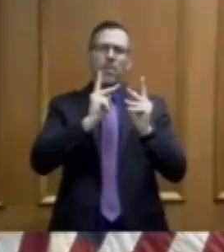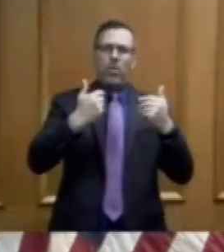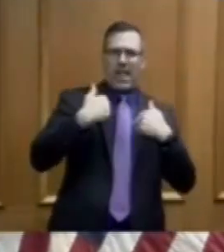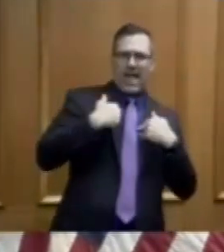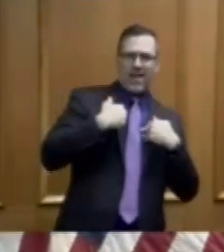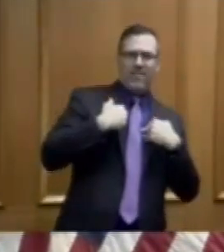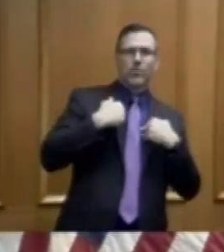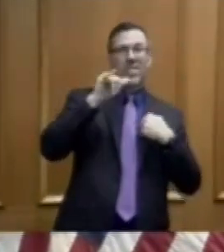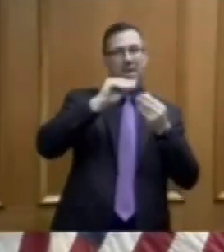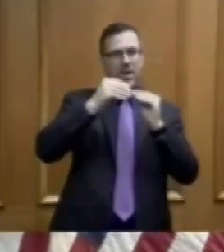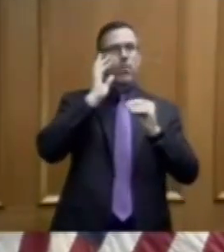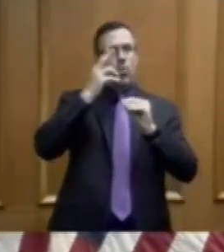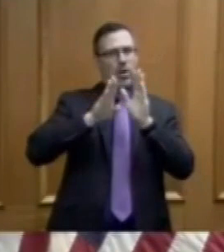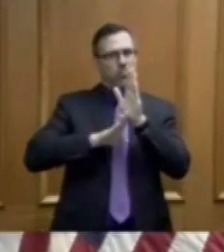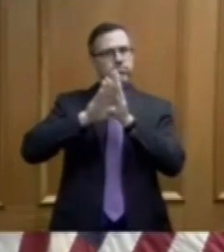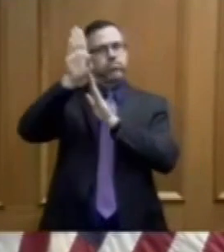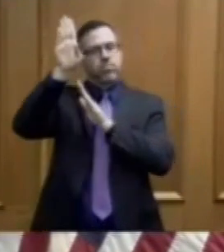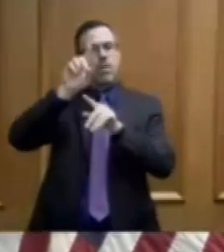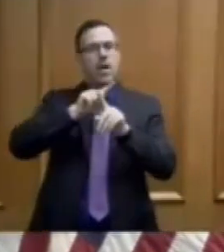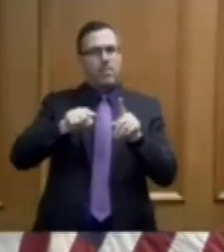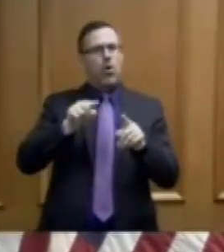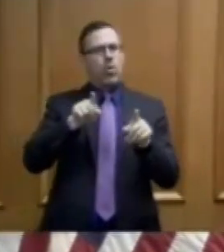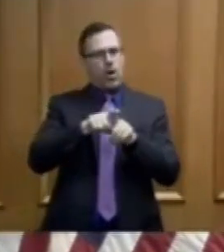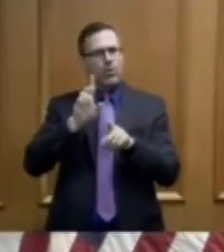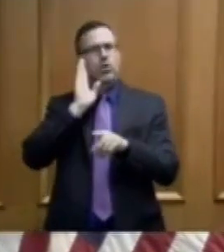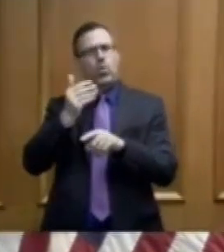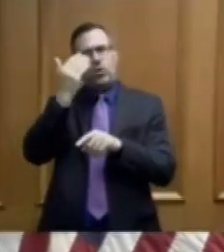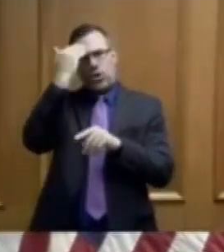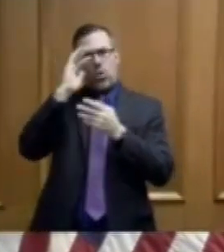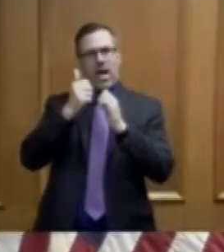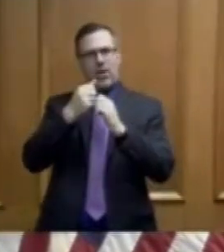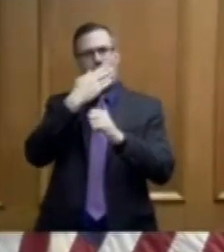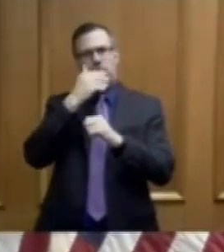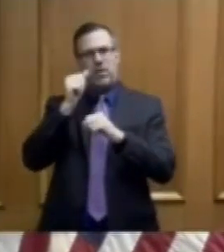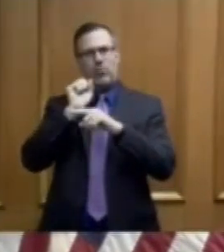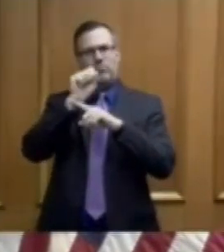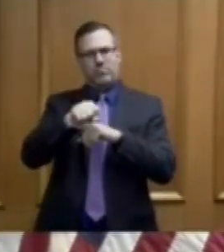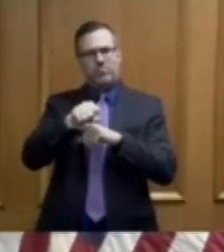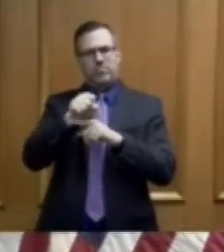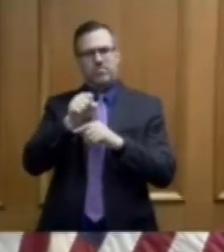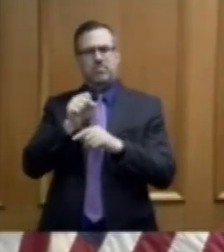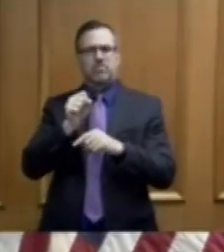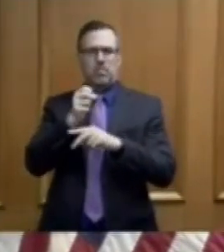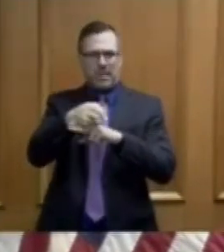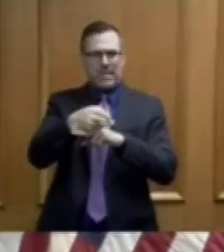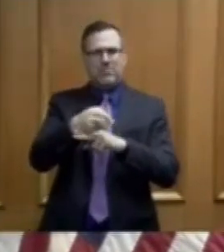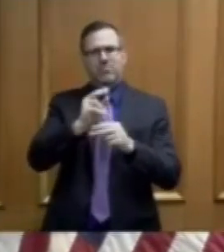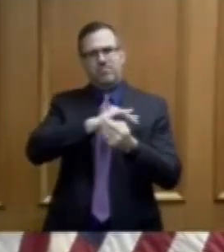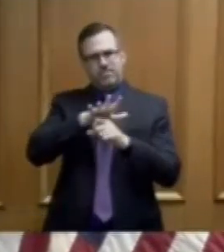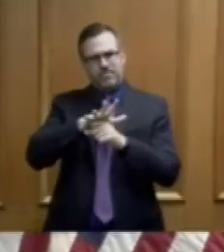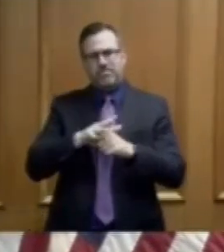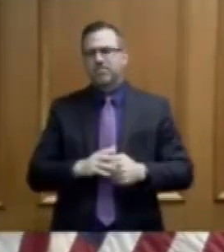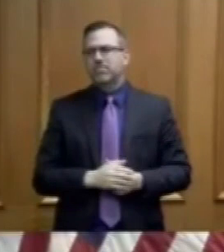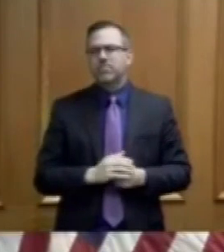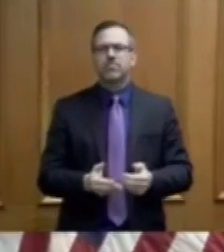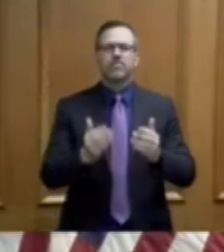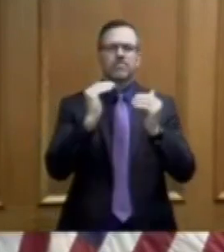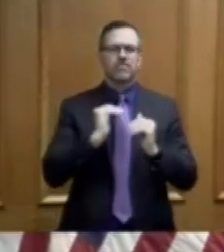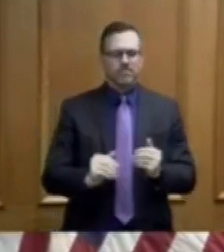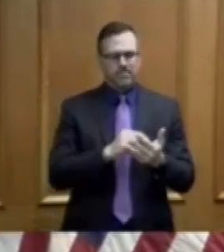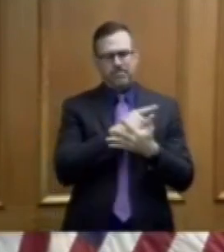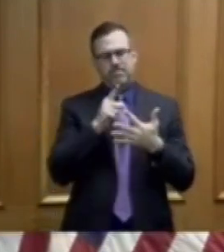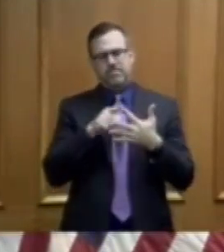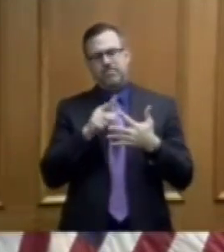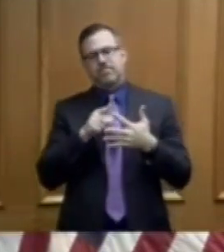effective we are at actually attacking this as it moves through Tennessee. I want to talk about collateral damage.